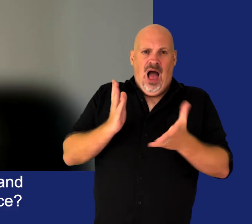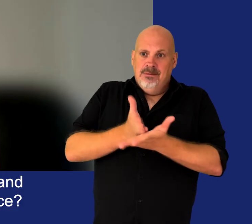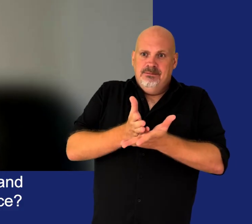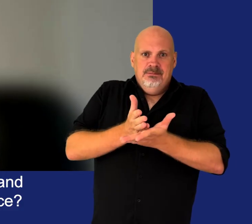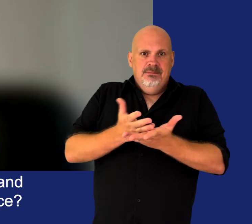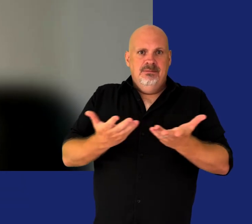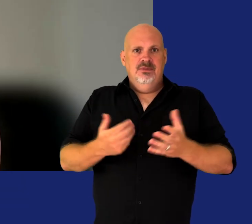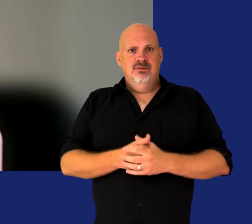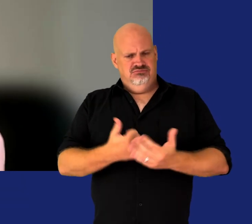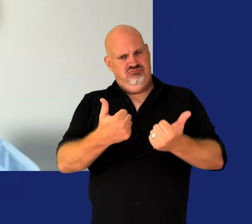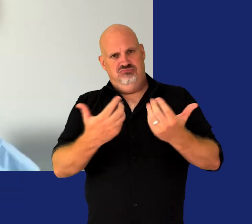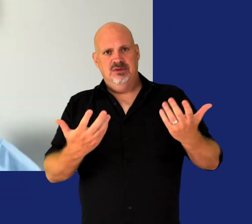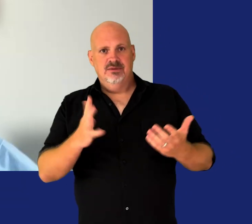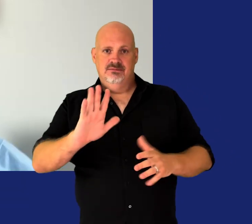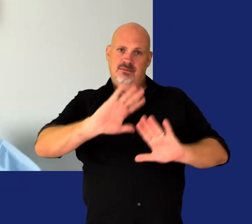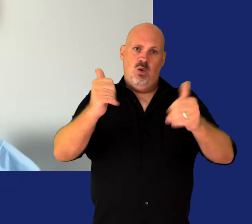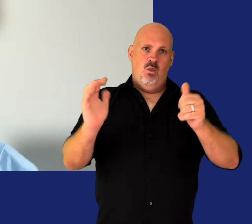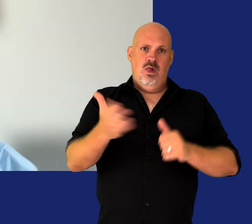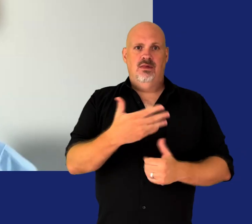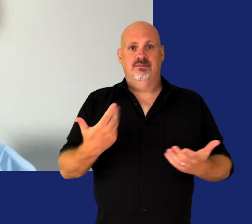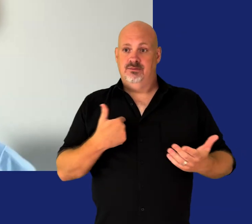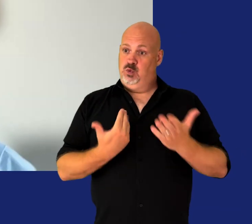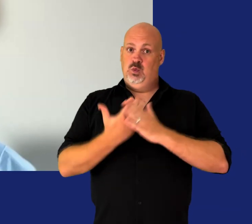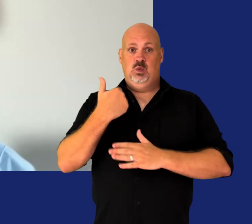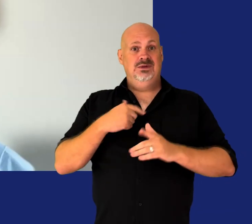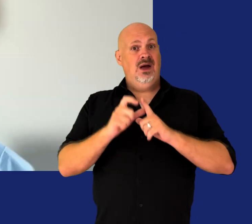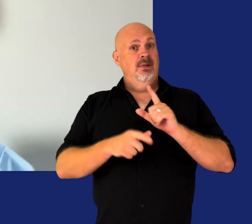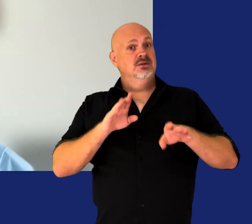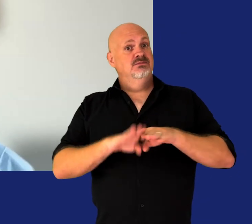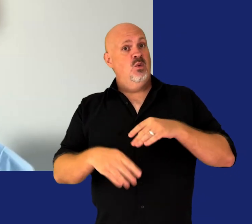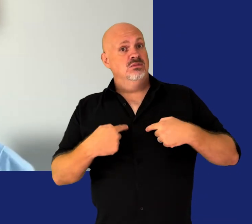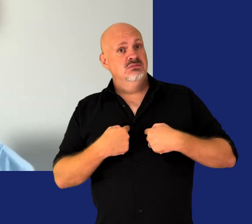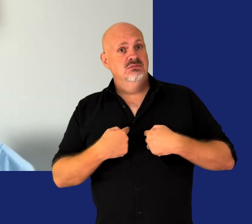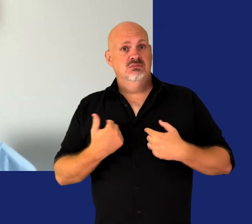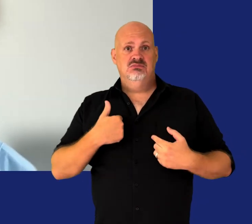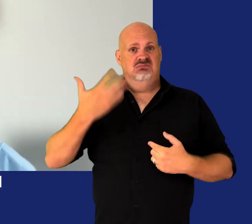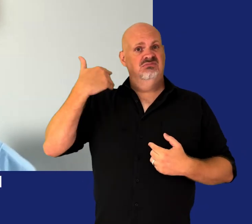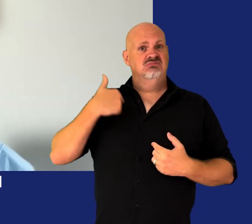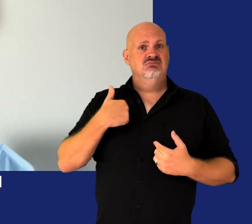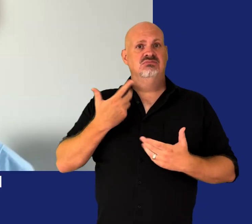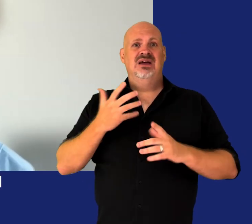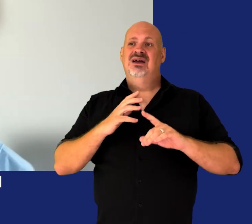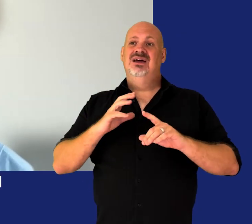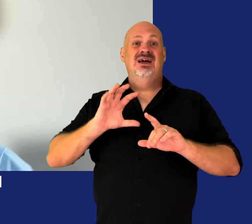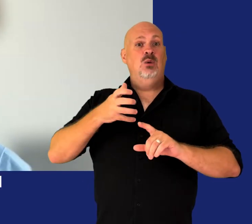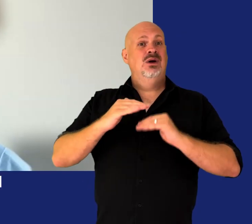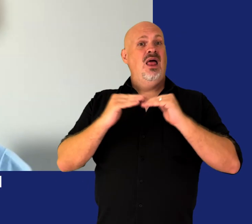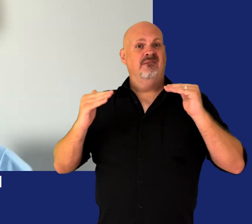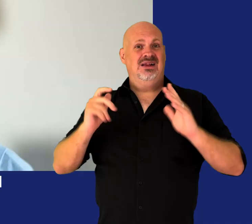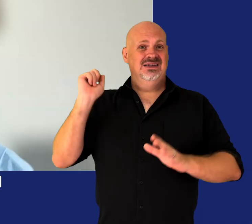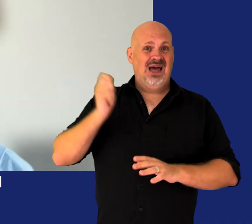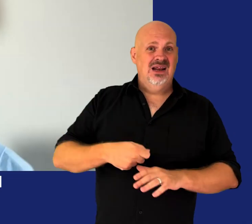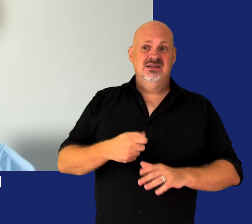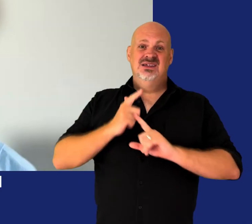in practice? Sure. Hello, everyone. So I'm new to disability sports. I used to participate